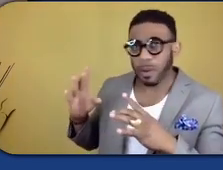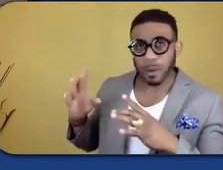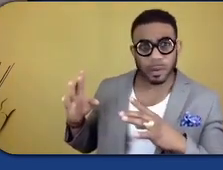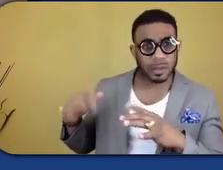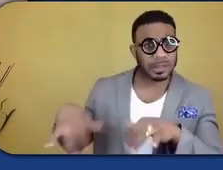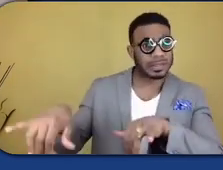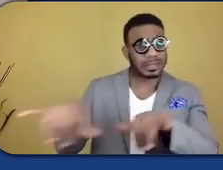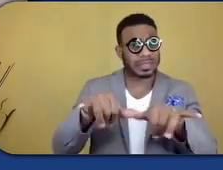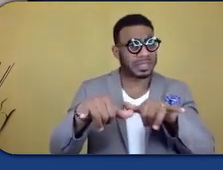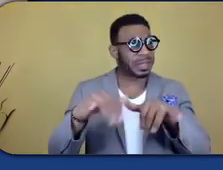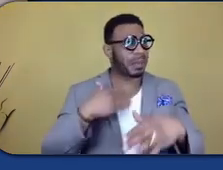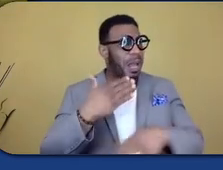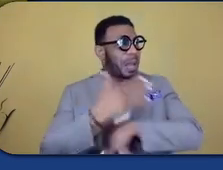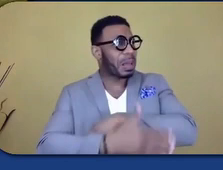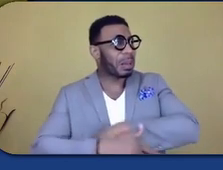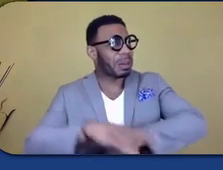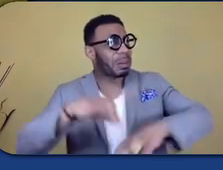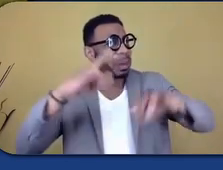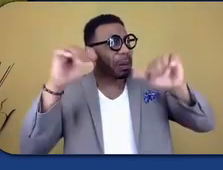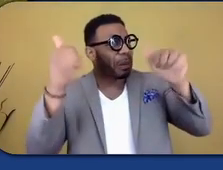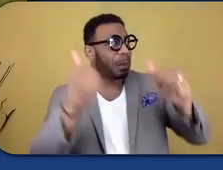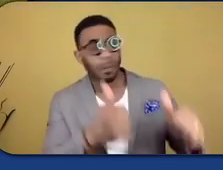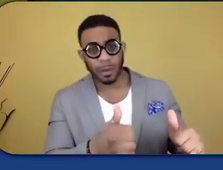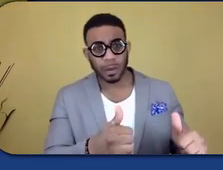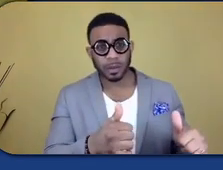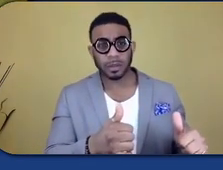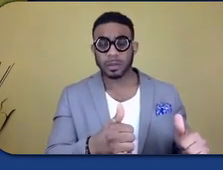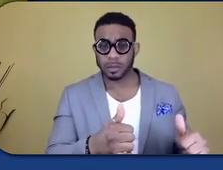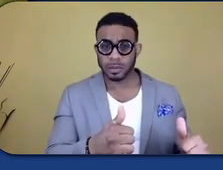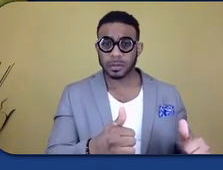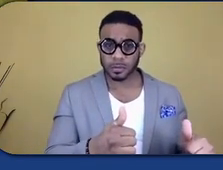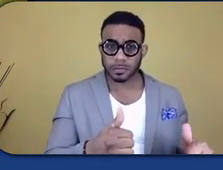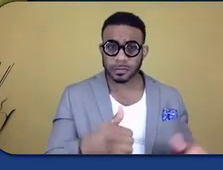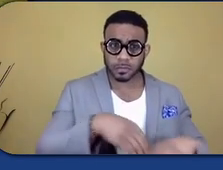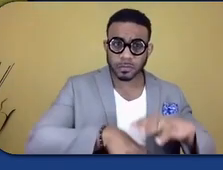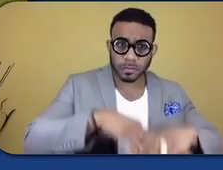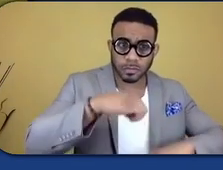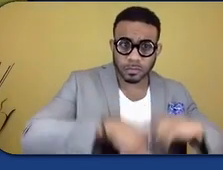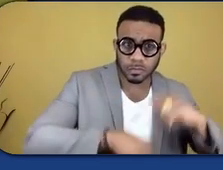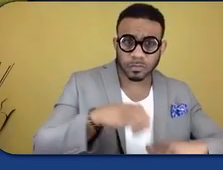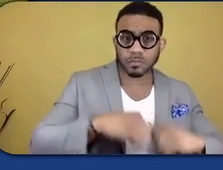apart. So I put down temporary structures.